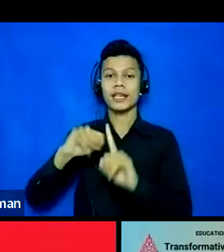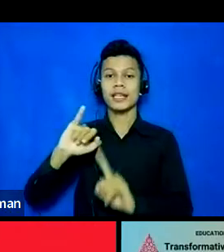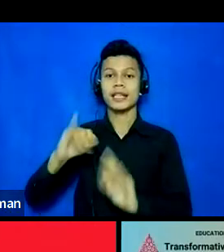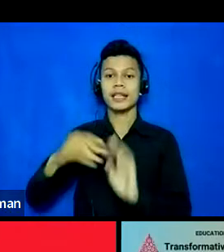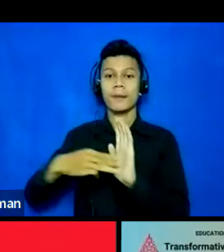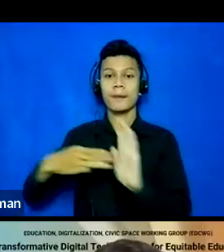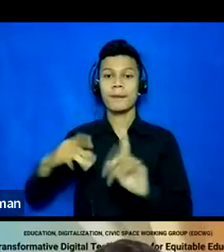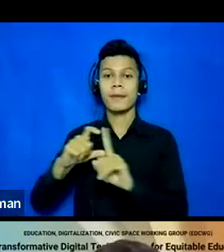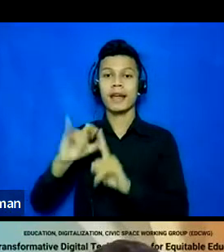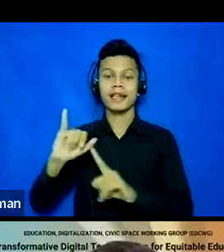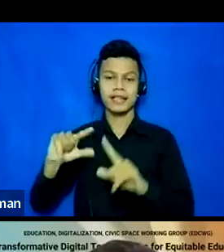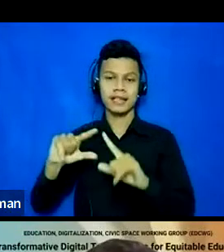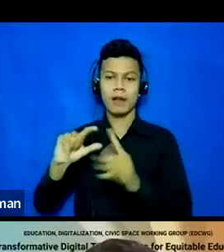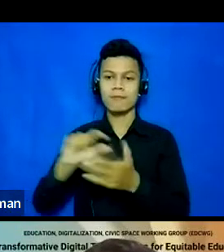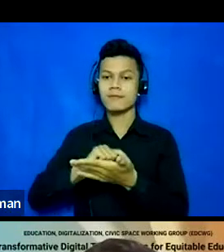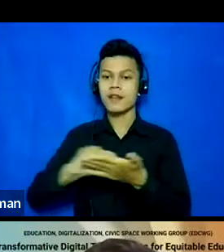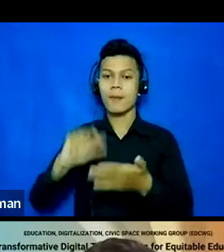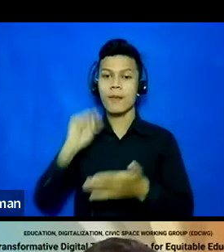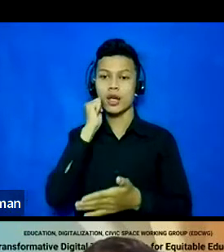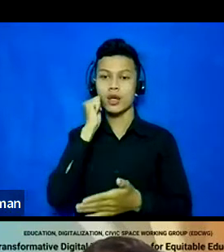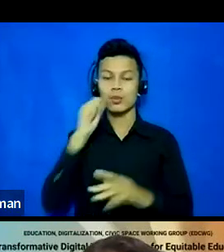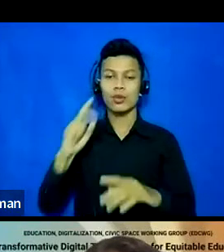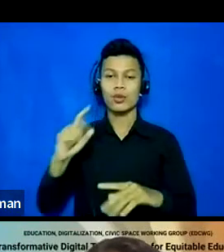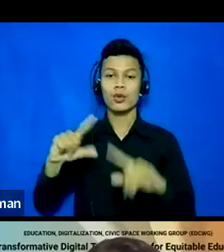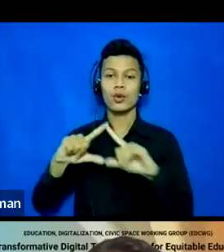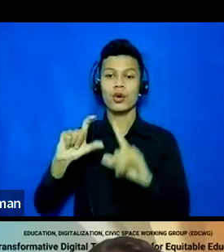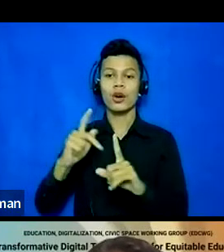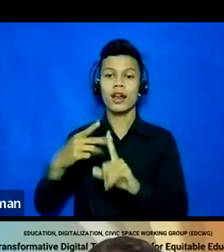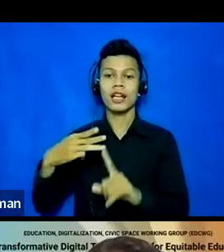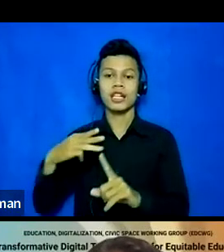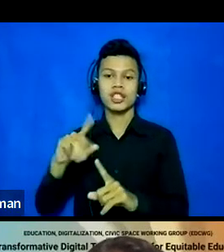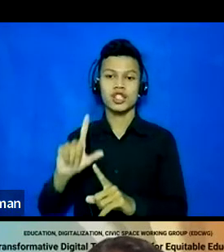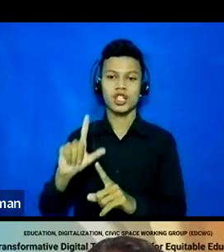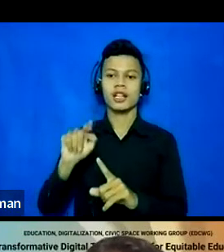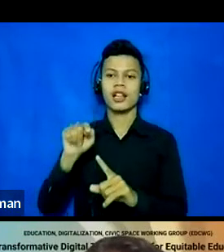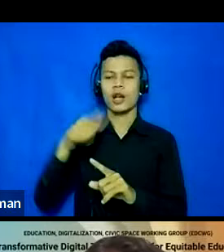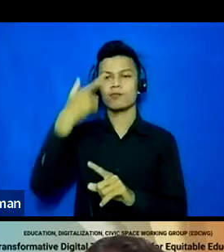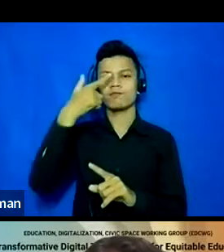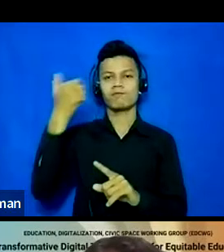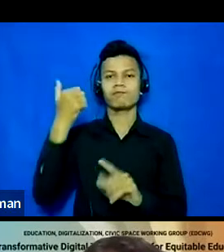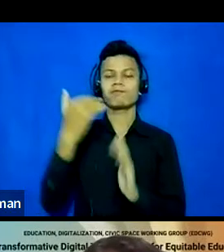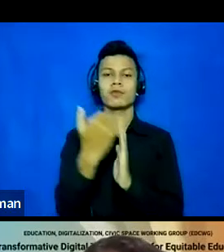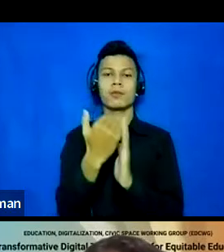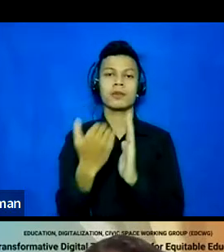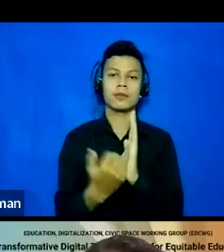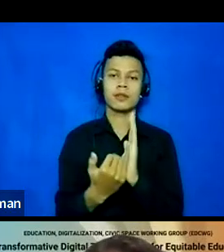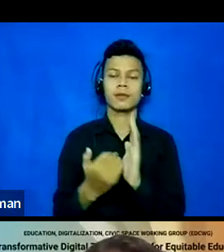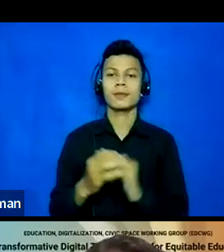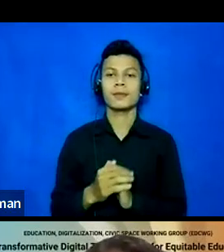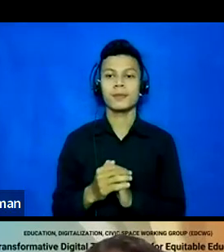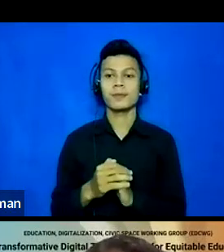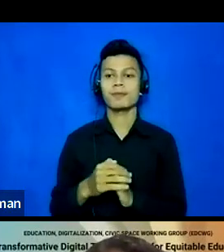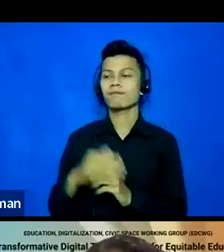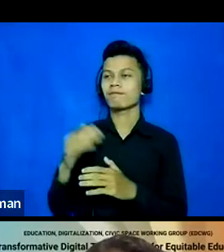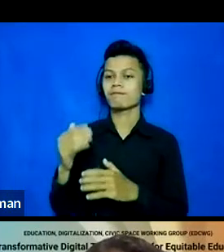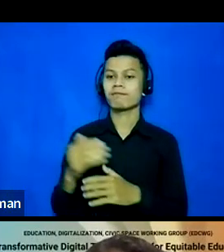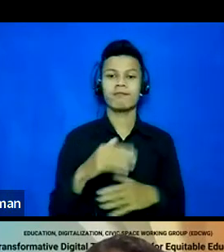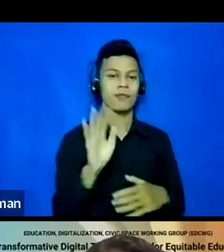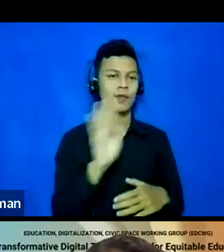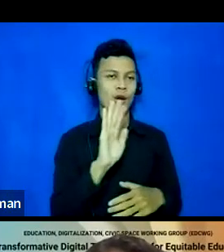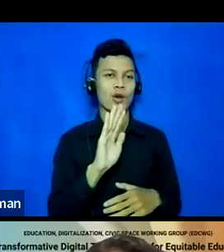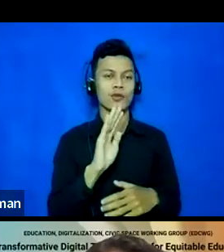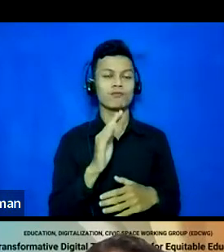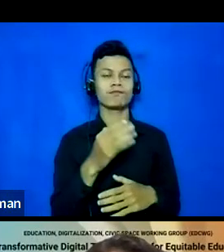who is lead public policy specialist. Lovely to have you here, Mbak Rachel. Thank you so much, Malia.